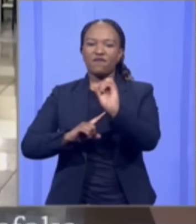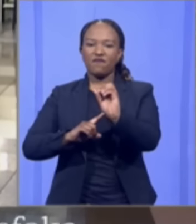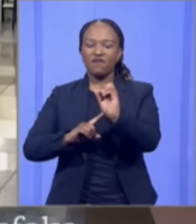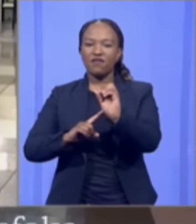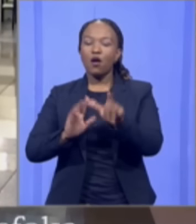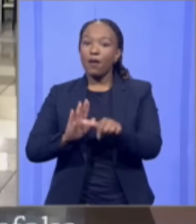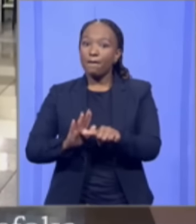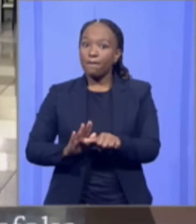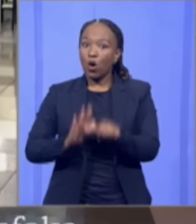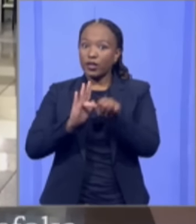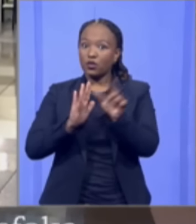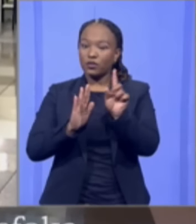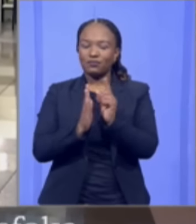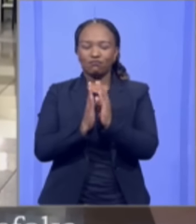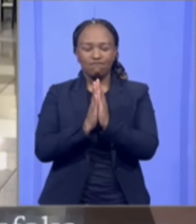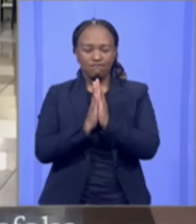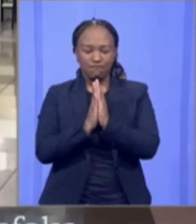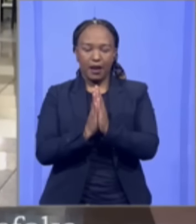prayer.